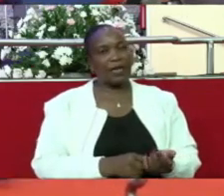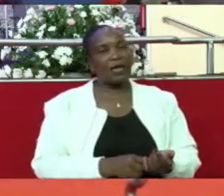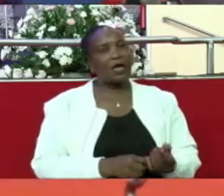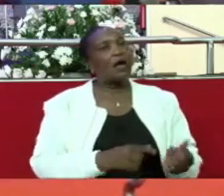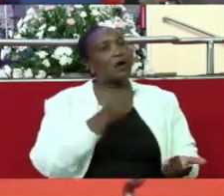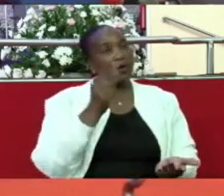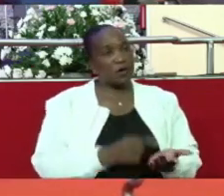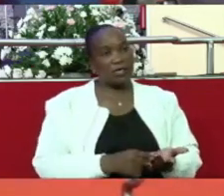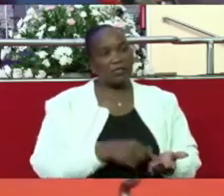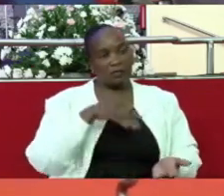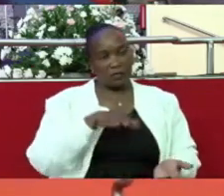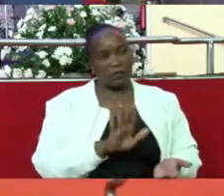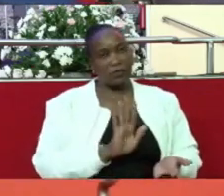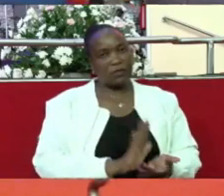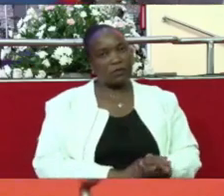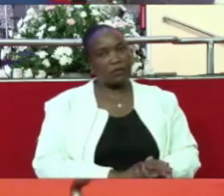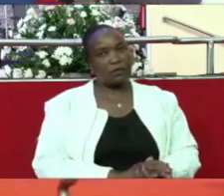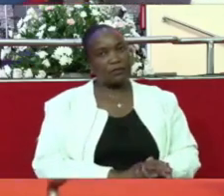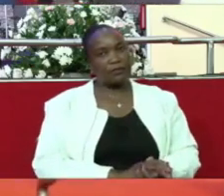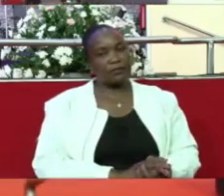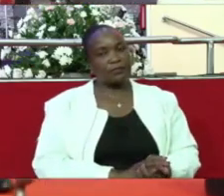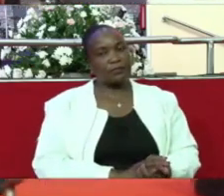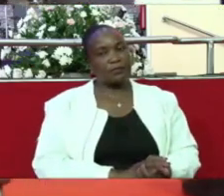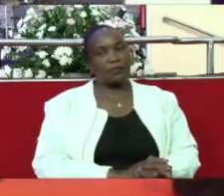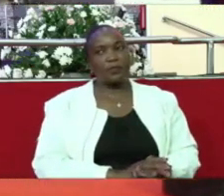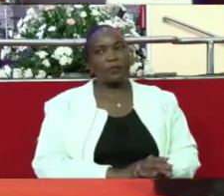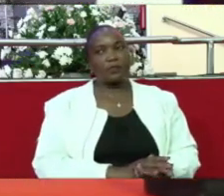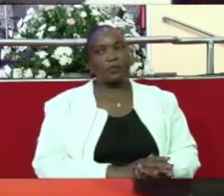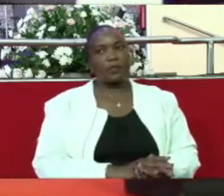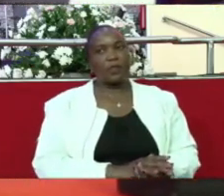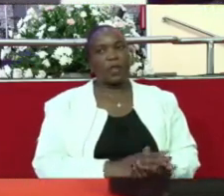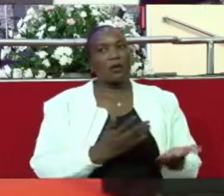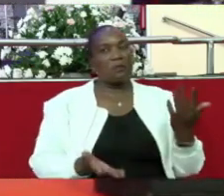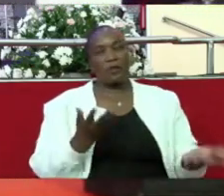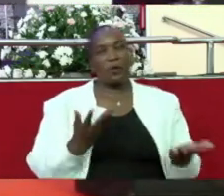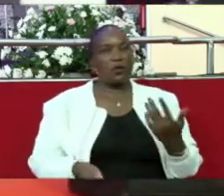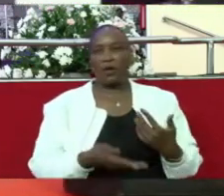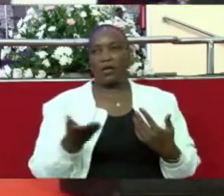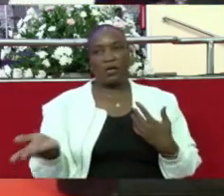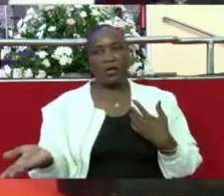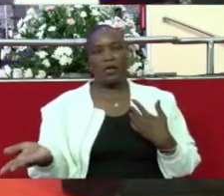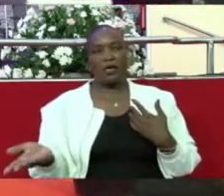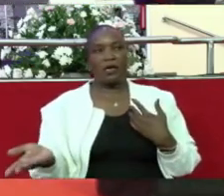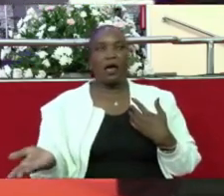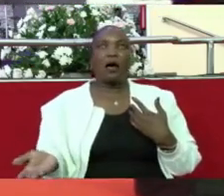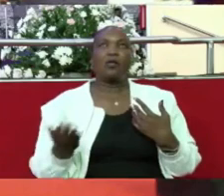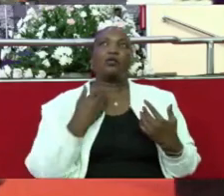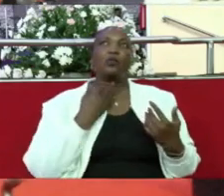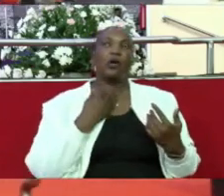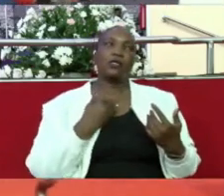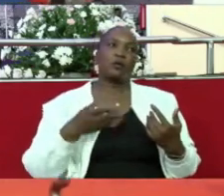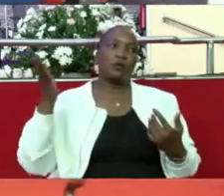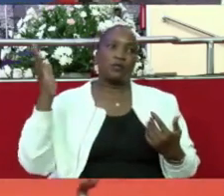wondering, when will they give me an opportunity? I want to make use of the grace of God. You want to run fast